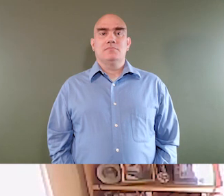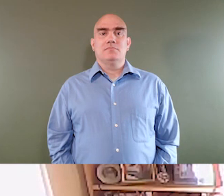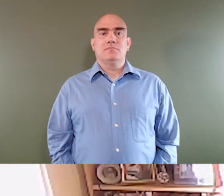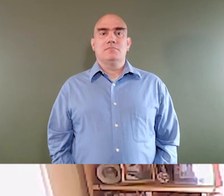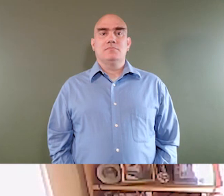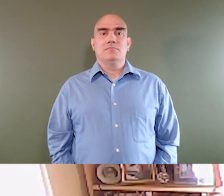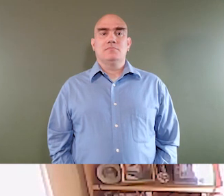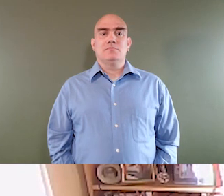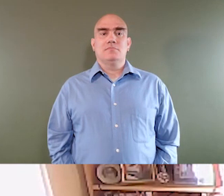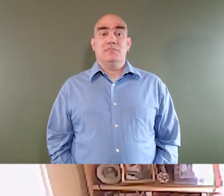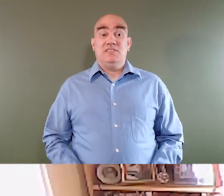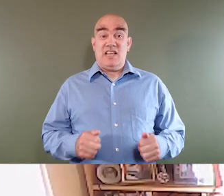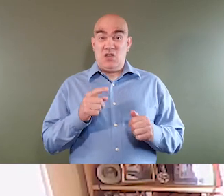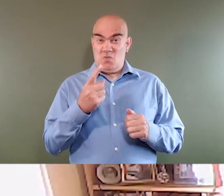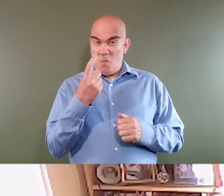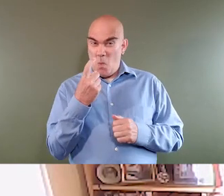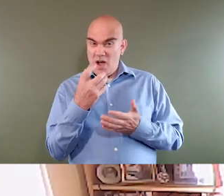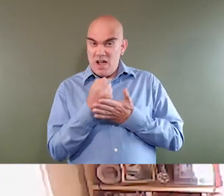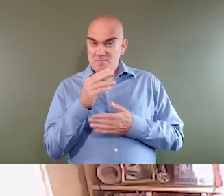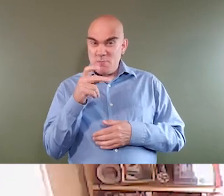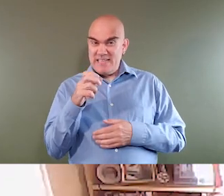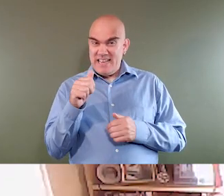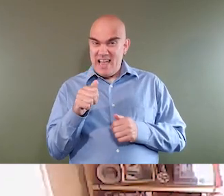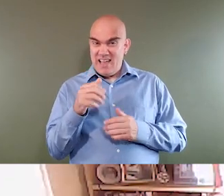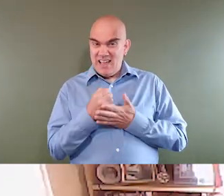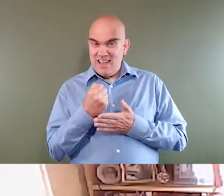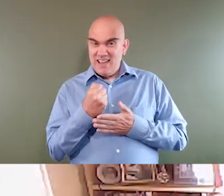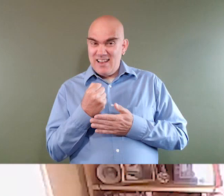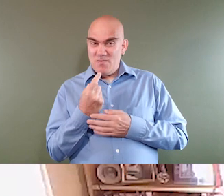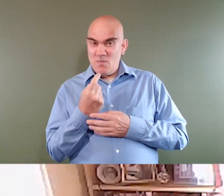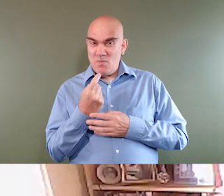Can you squeeze 1 more burpee in this round?